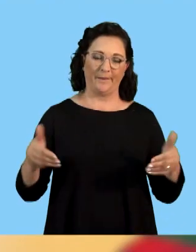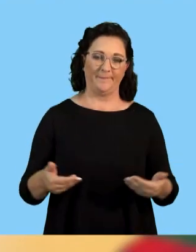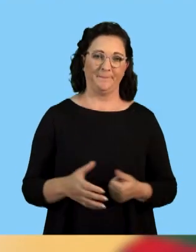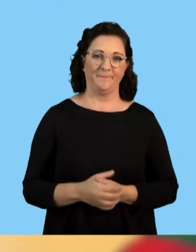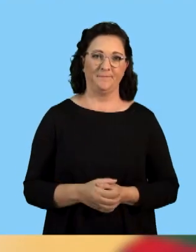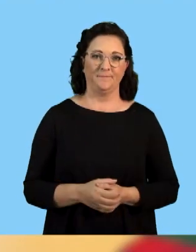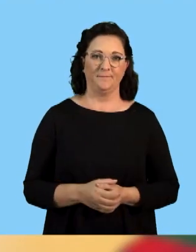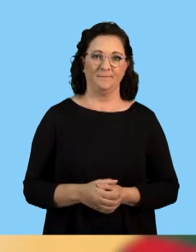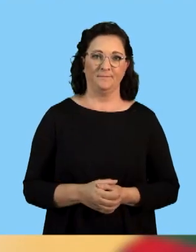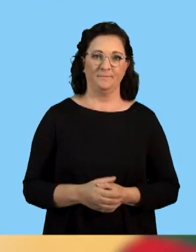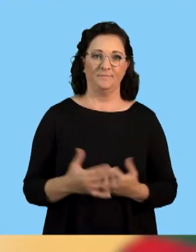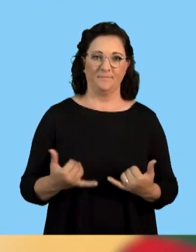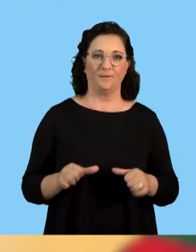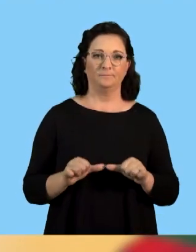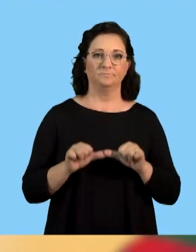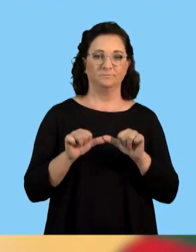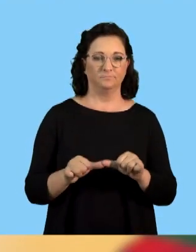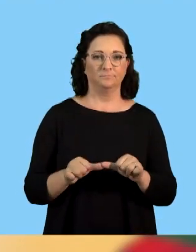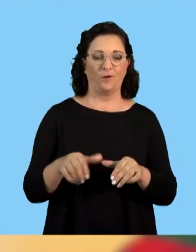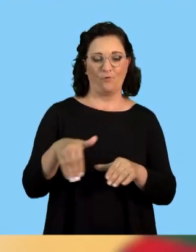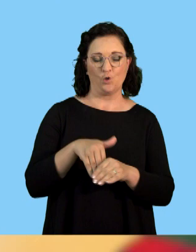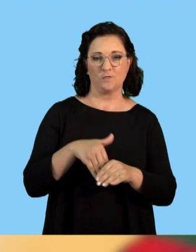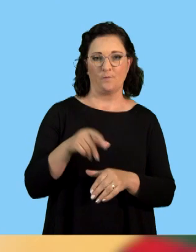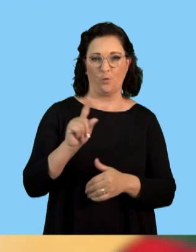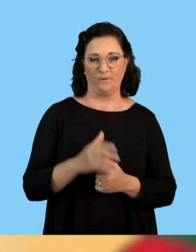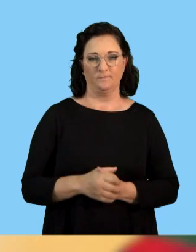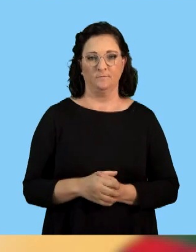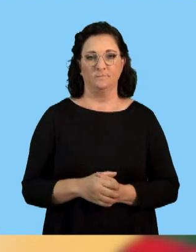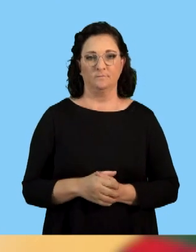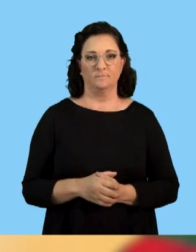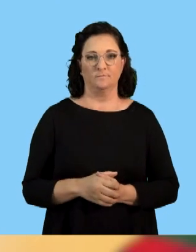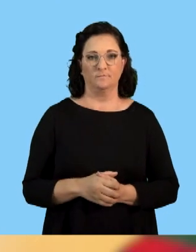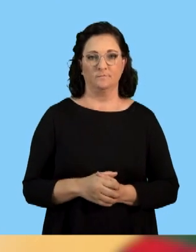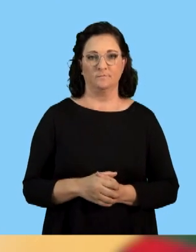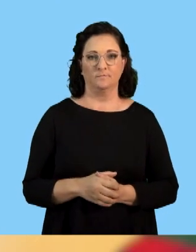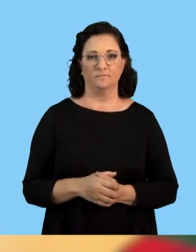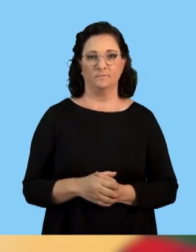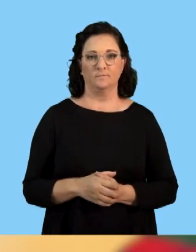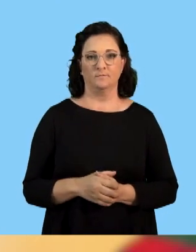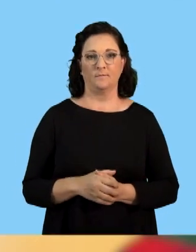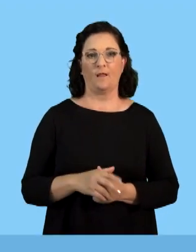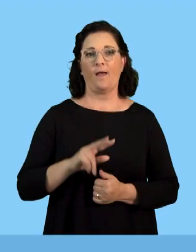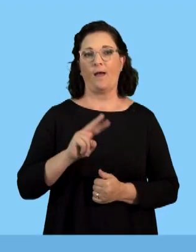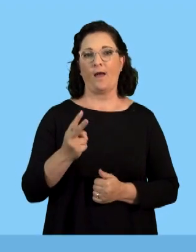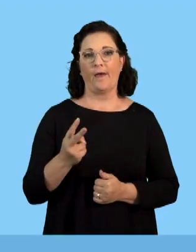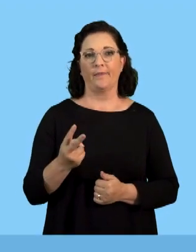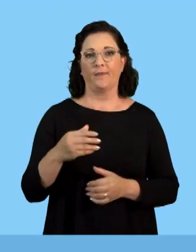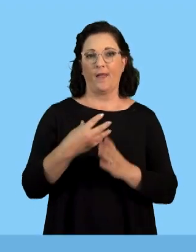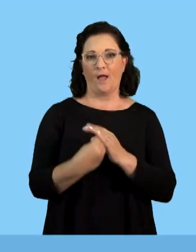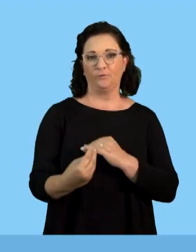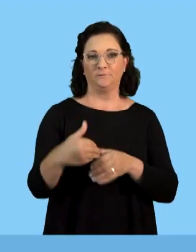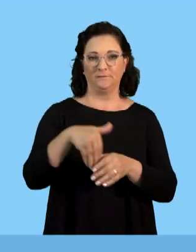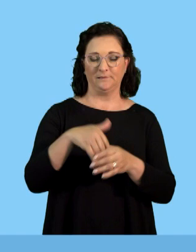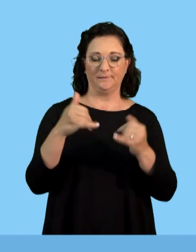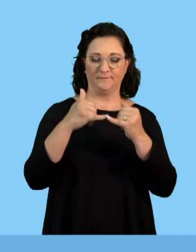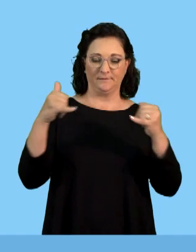Welcome back, learners. So now moving on to the next concept of our lesson, whereby we'll be looking at other output devices that we find in